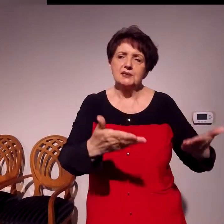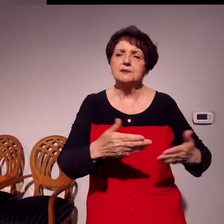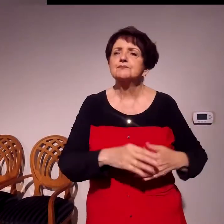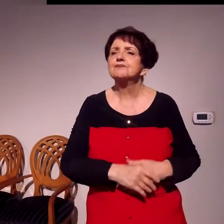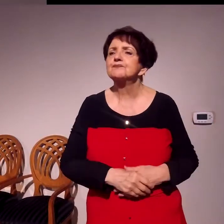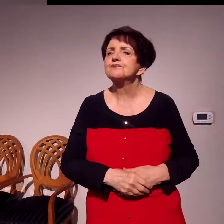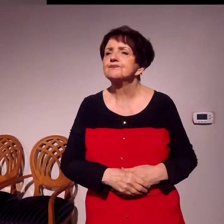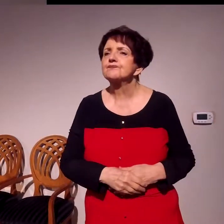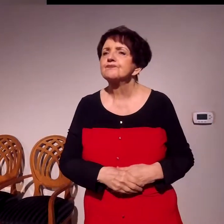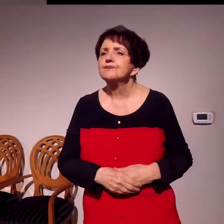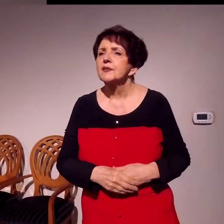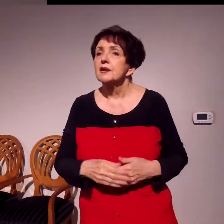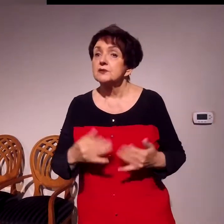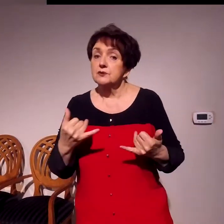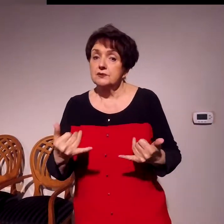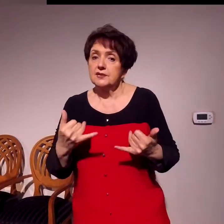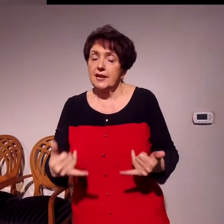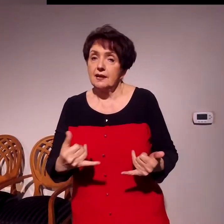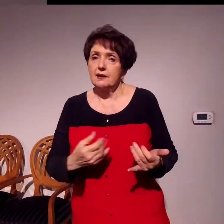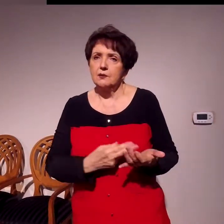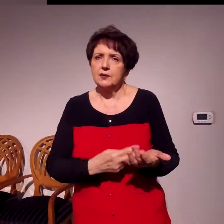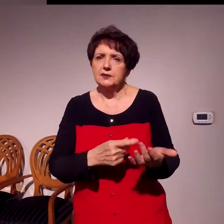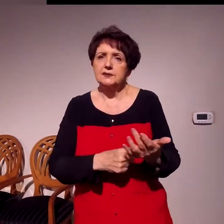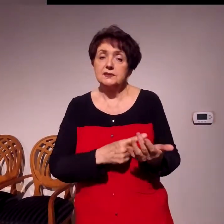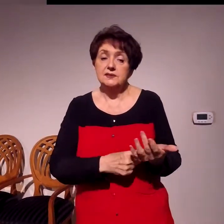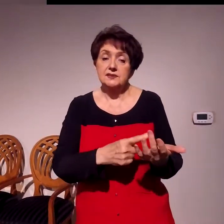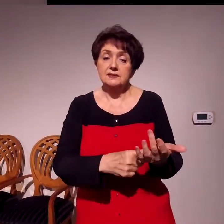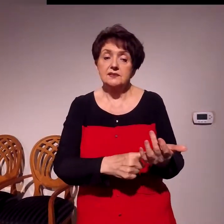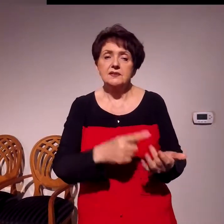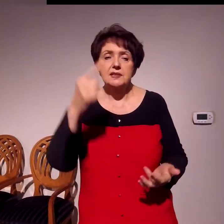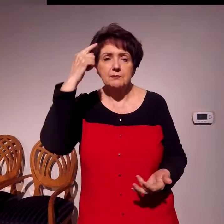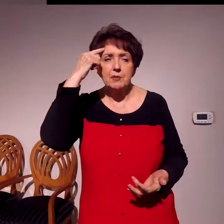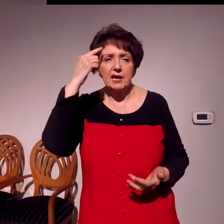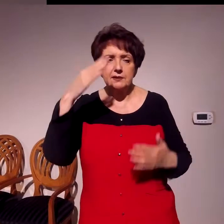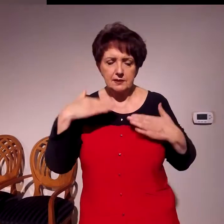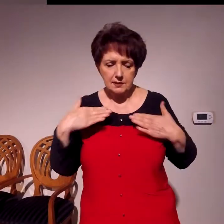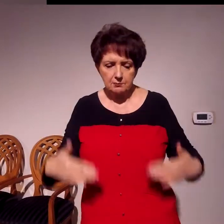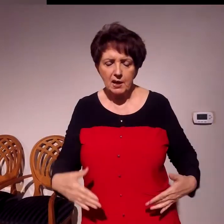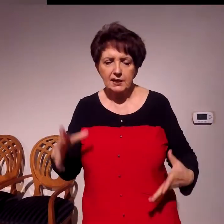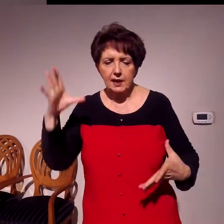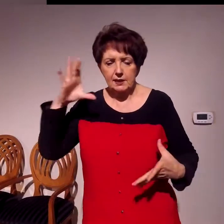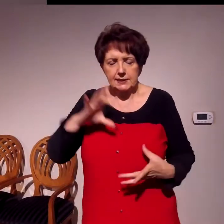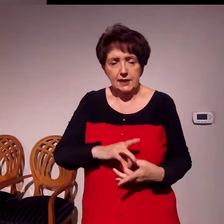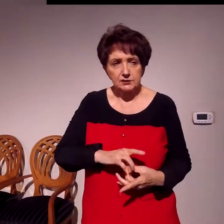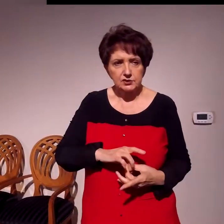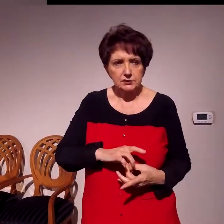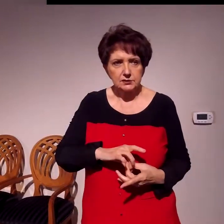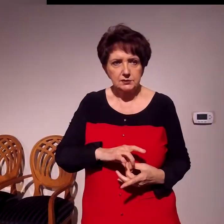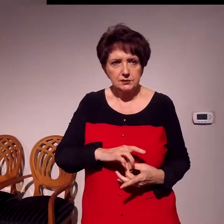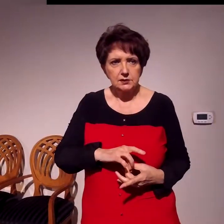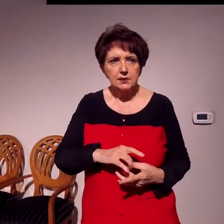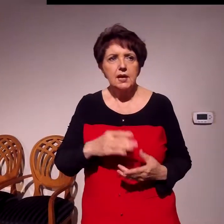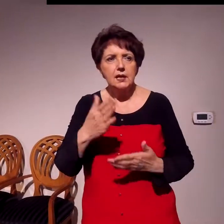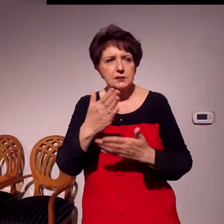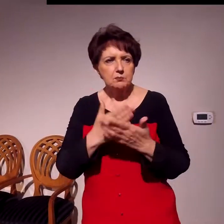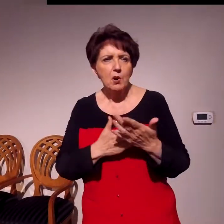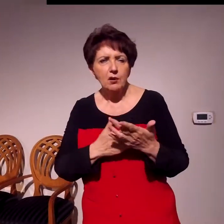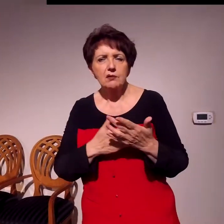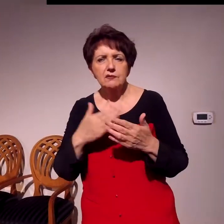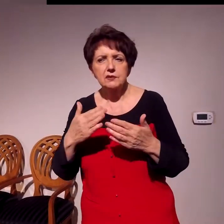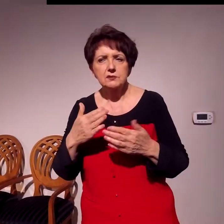So today, we're going to talk about the mind-body connection as a part of this growing